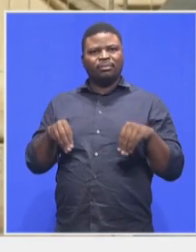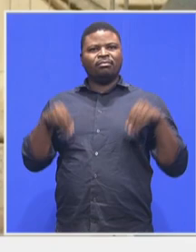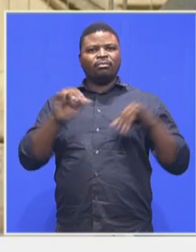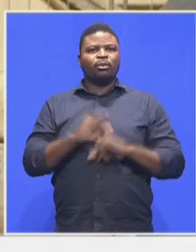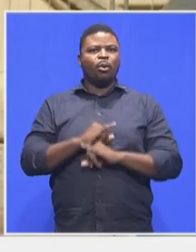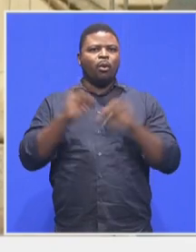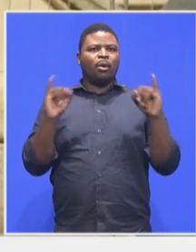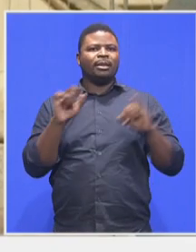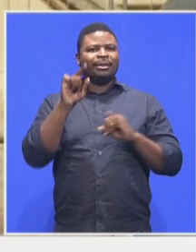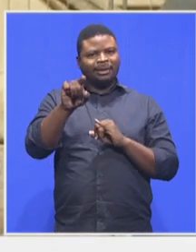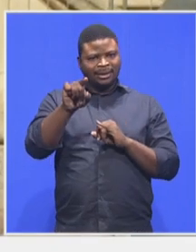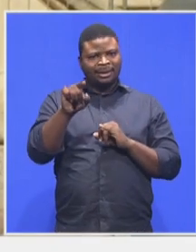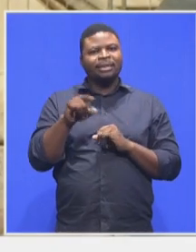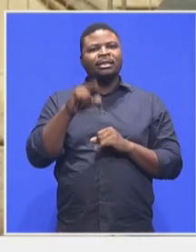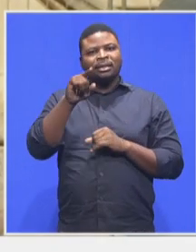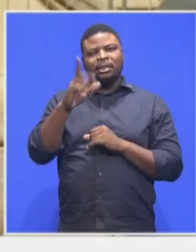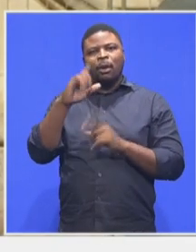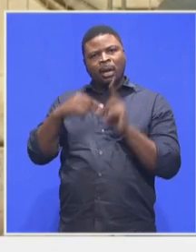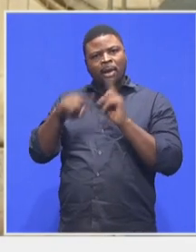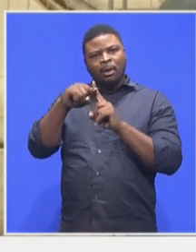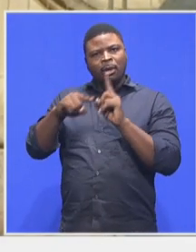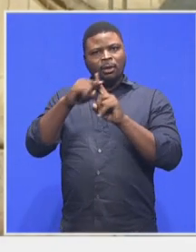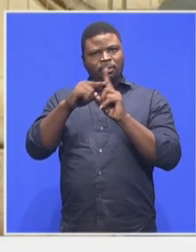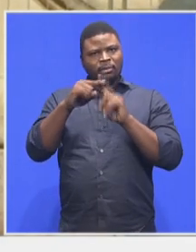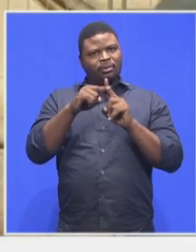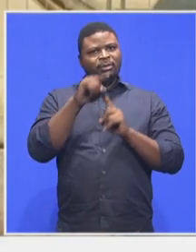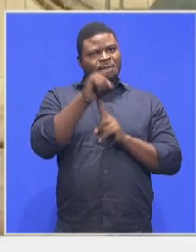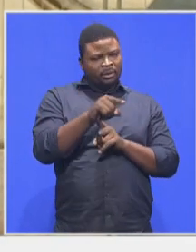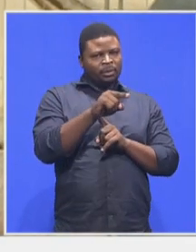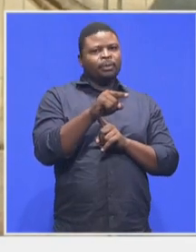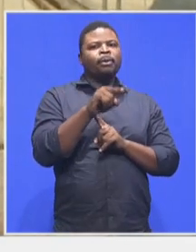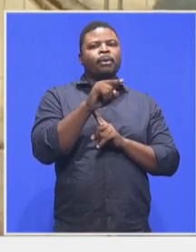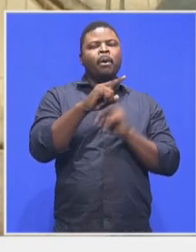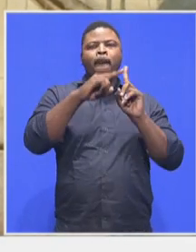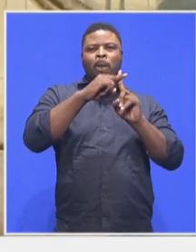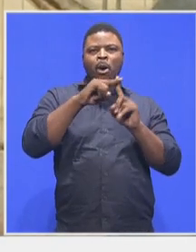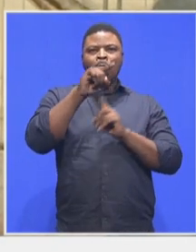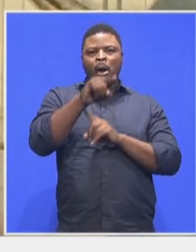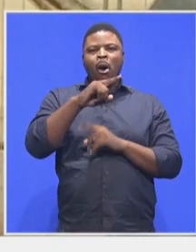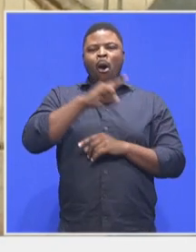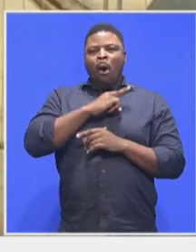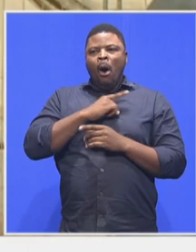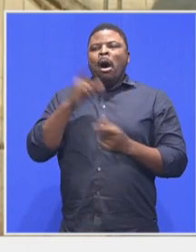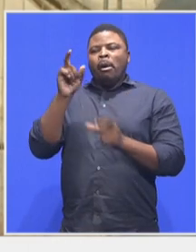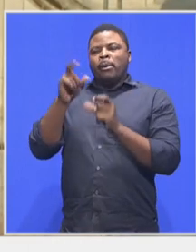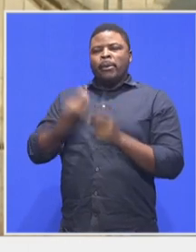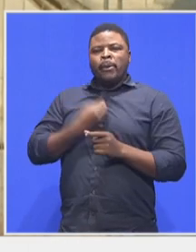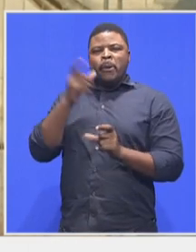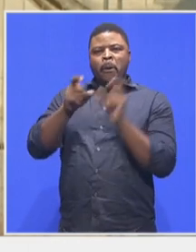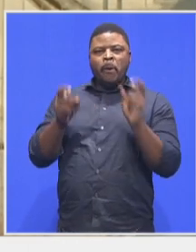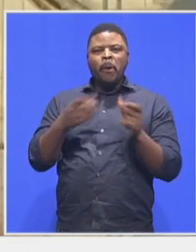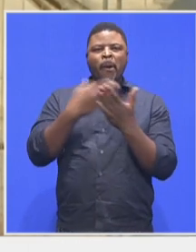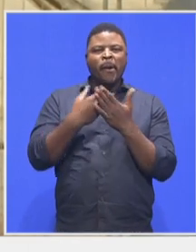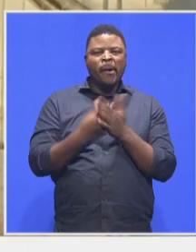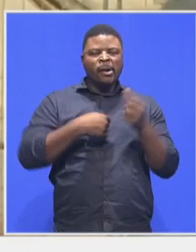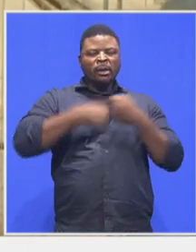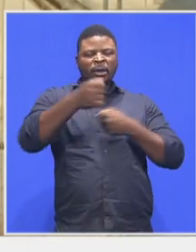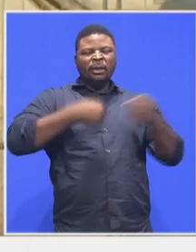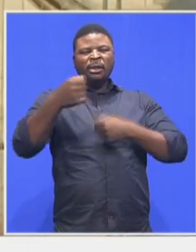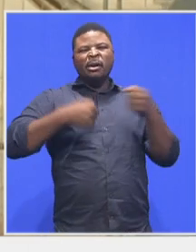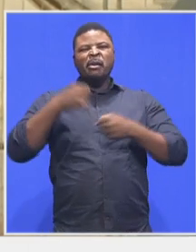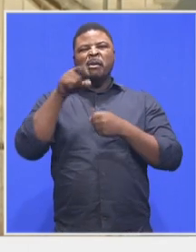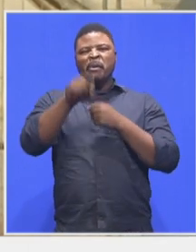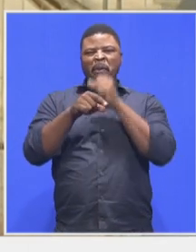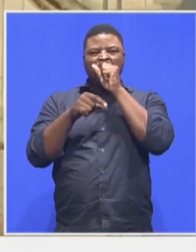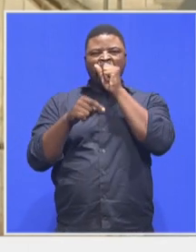those positive multiplier effects, those positive spin-offs, where we have got young people having jobs, being employed in these places, but we also want